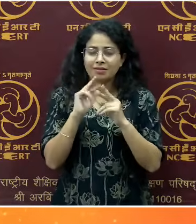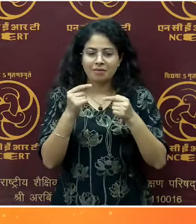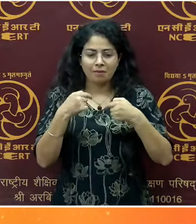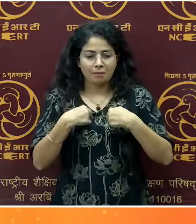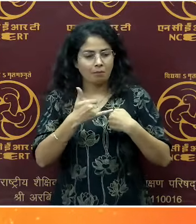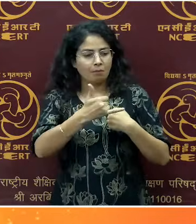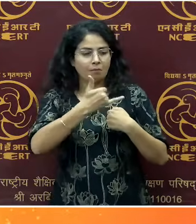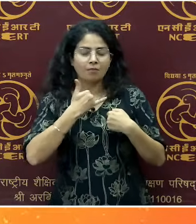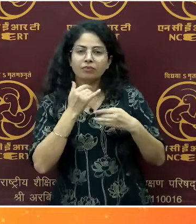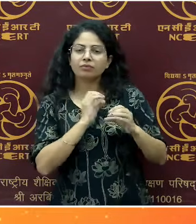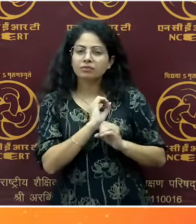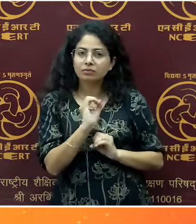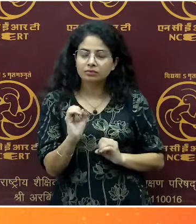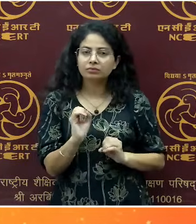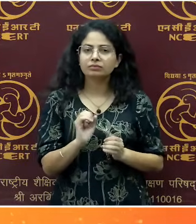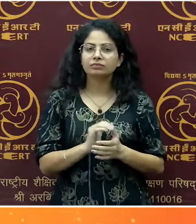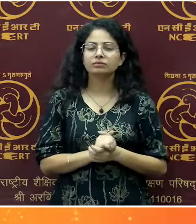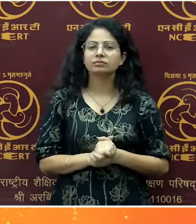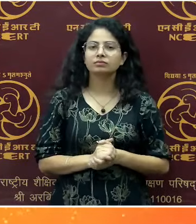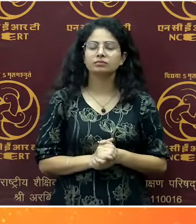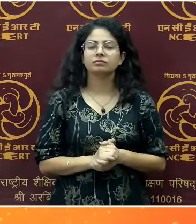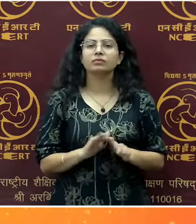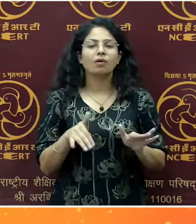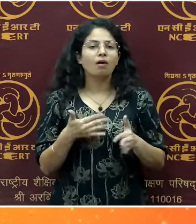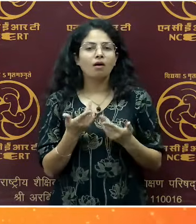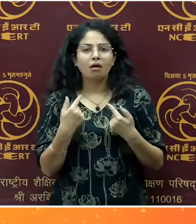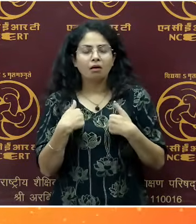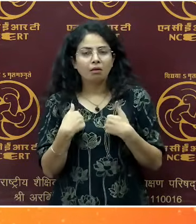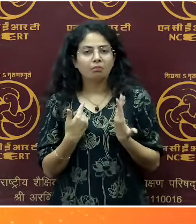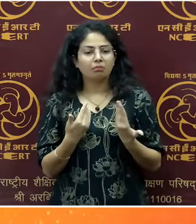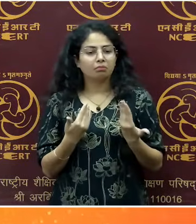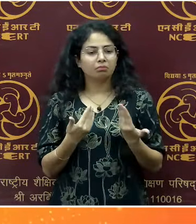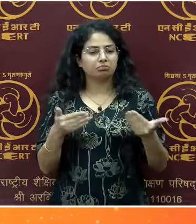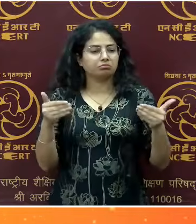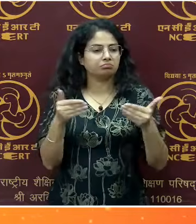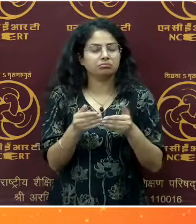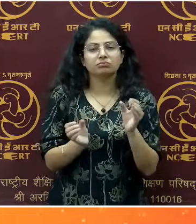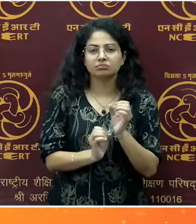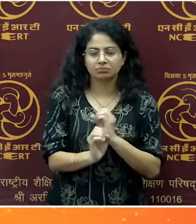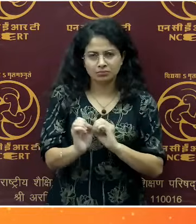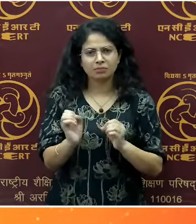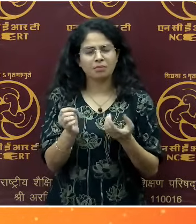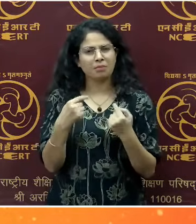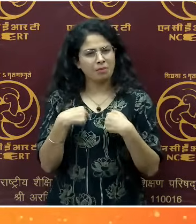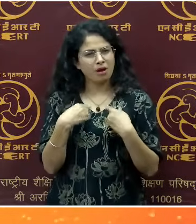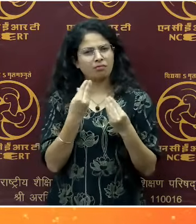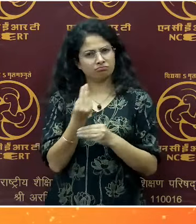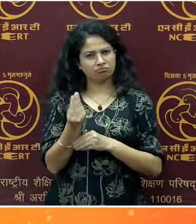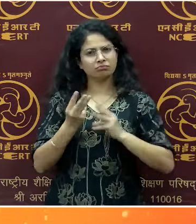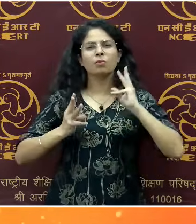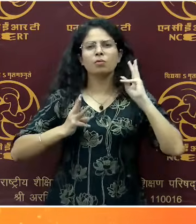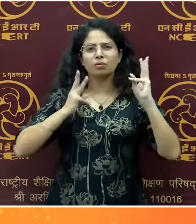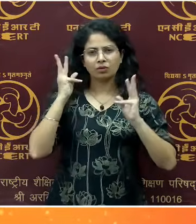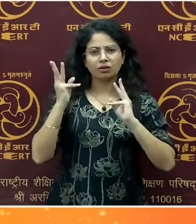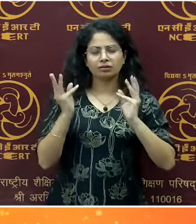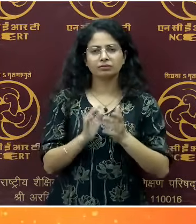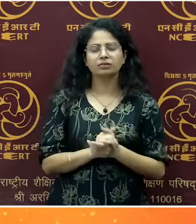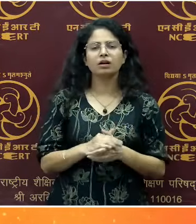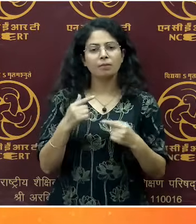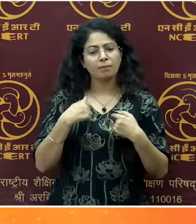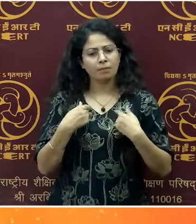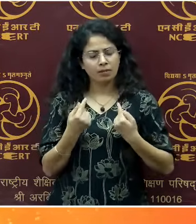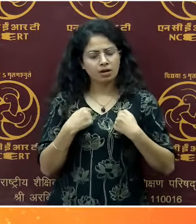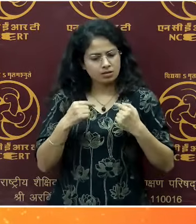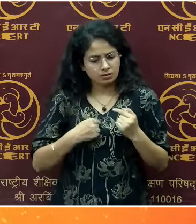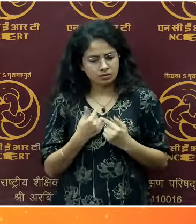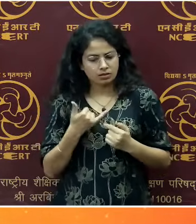call me for a good number of days, or when I'm not seeing them that often, of course I get worried about them, and I call them up